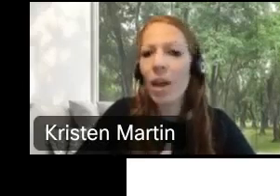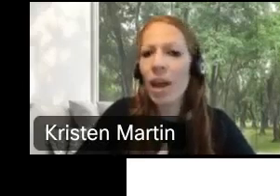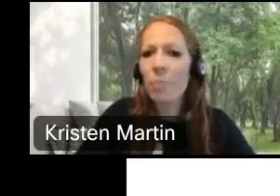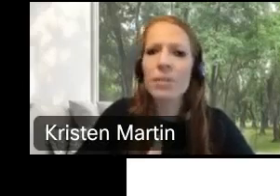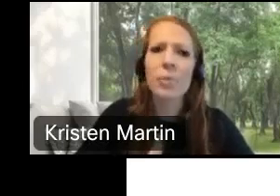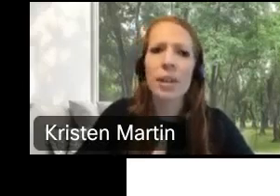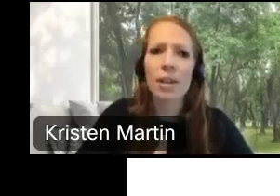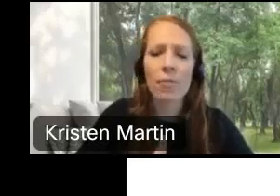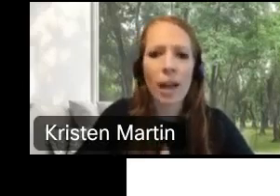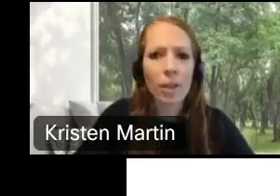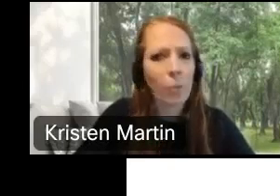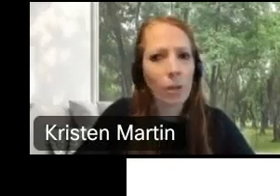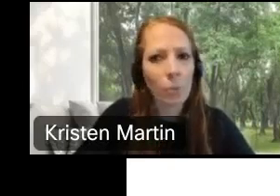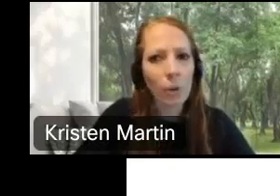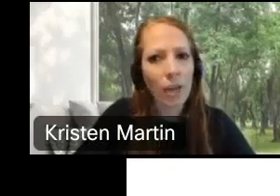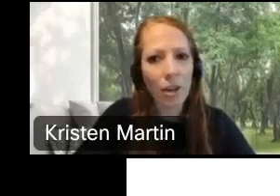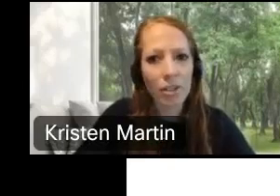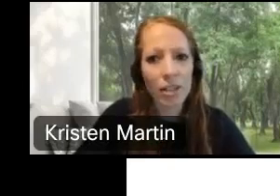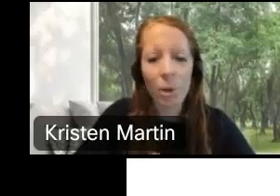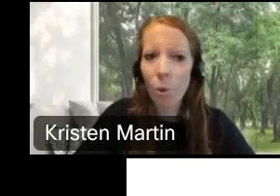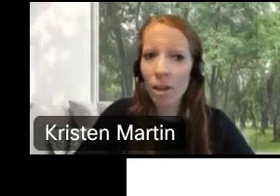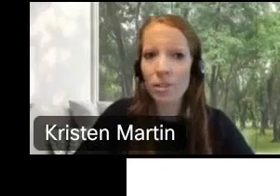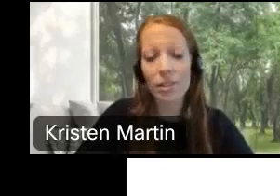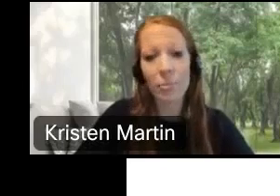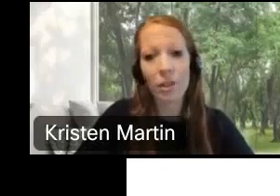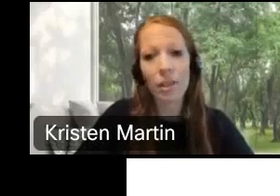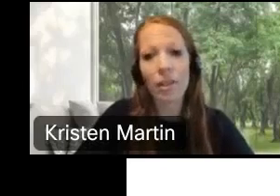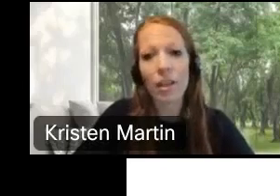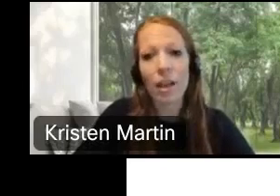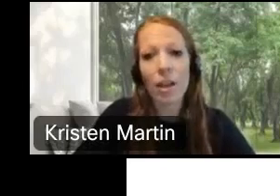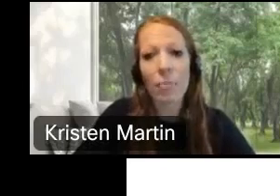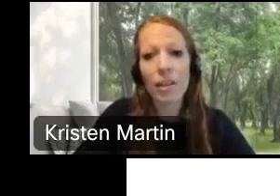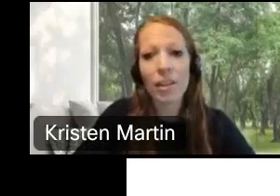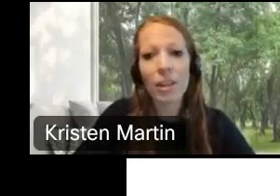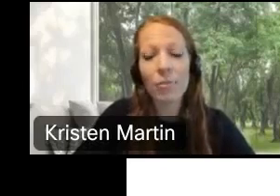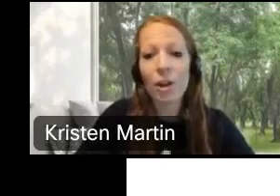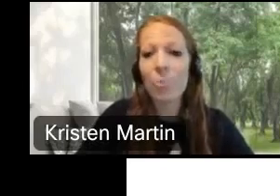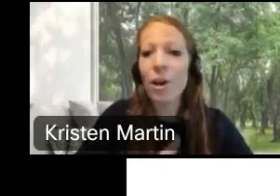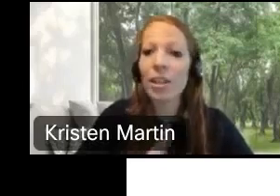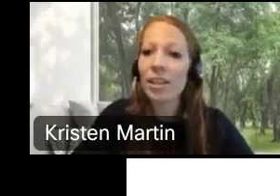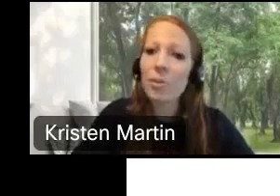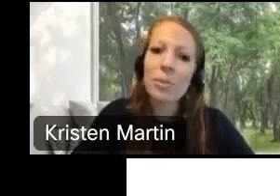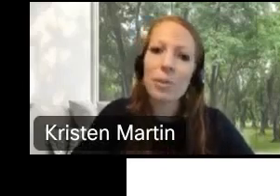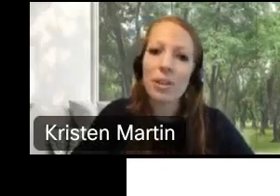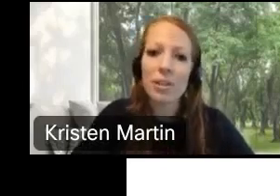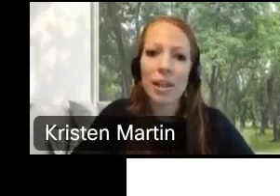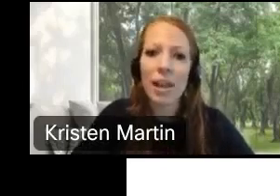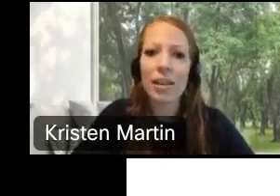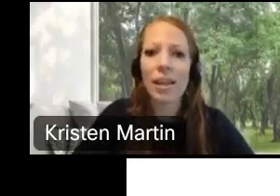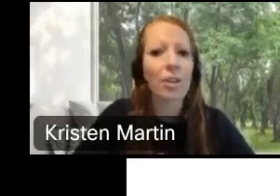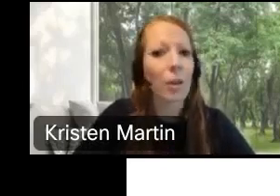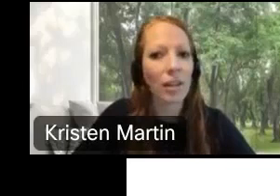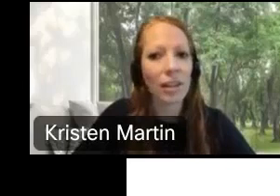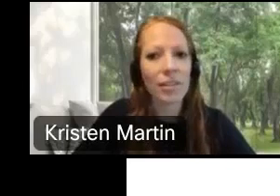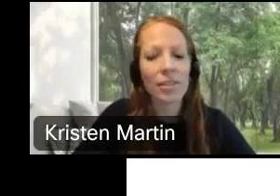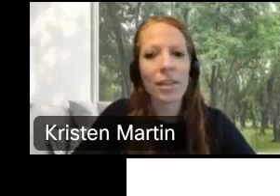And what happens when a valuable employee on our team acquires a disability? And hearing from our keynote speaker today